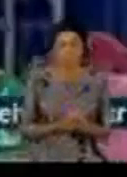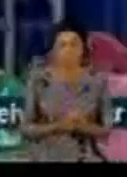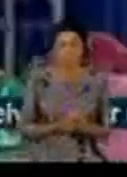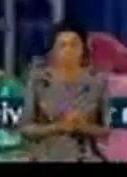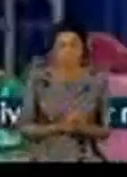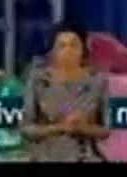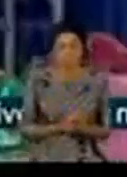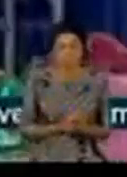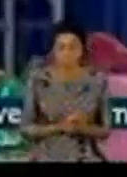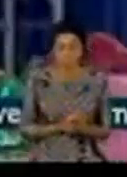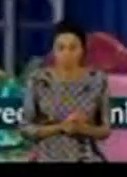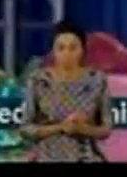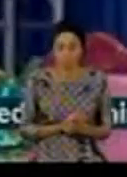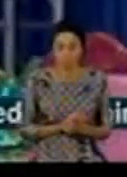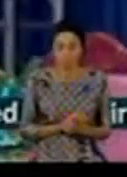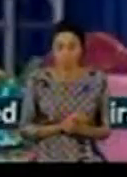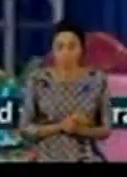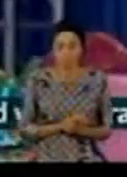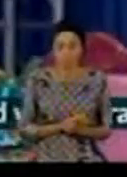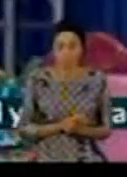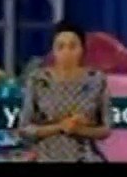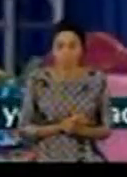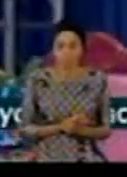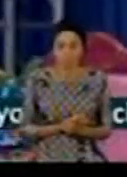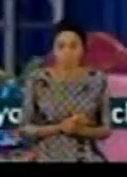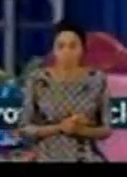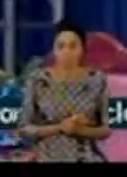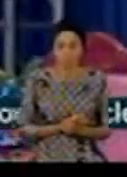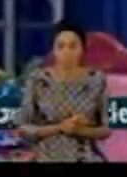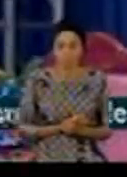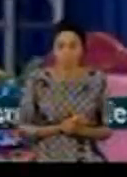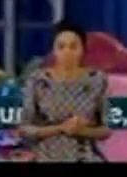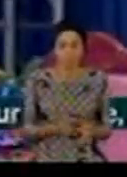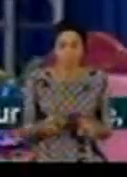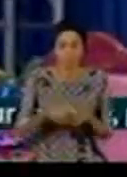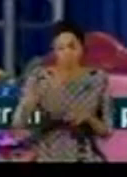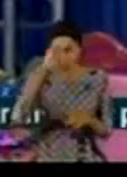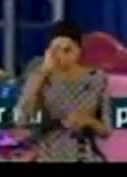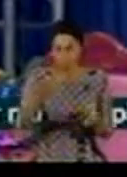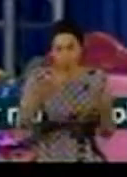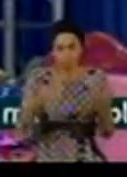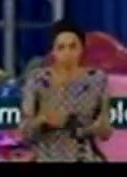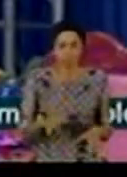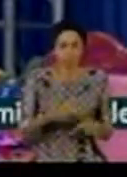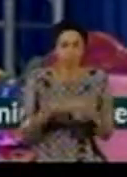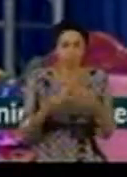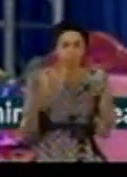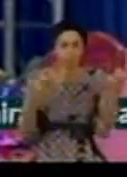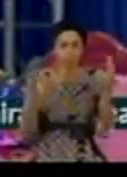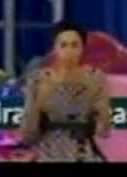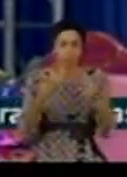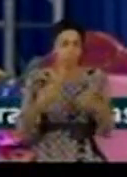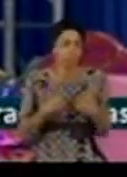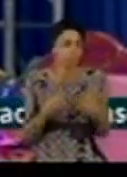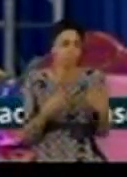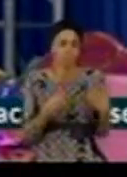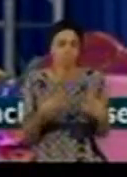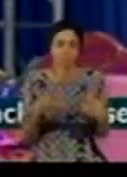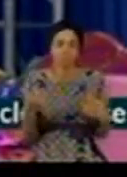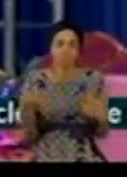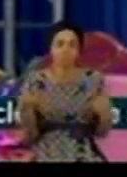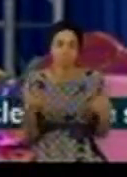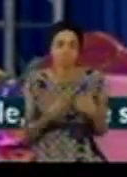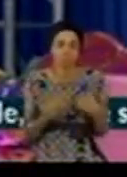Deeperlife Bible Church as Equilibrious. As I come here on Thursday, I will have a serious chest pain. Anytime I